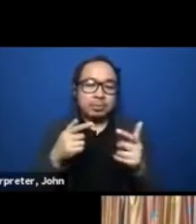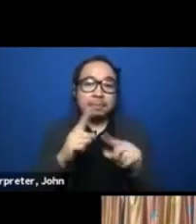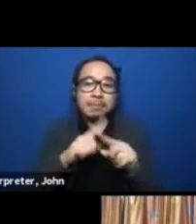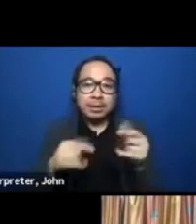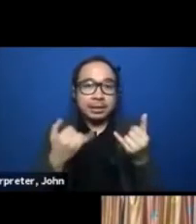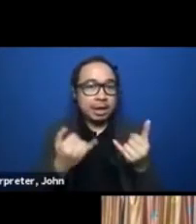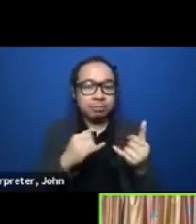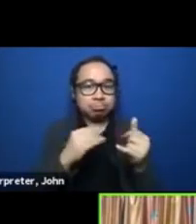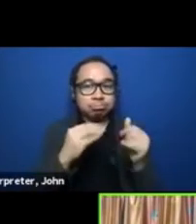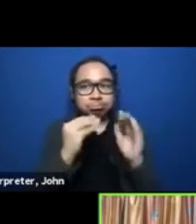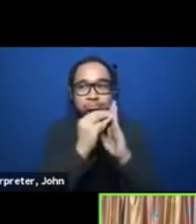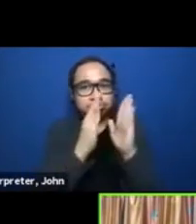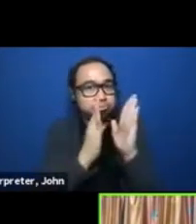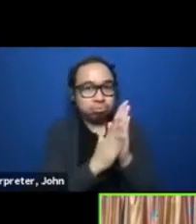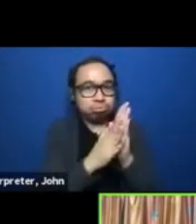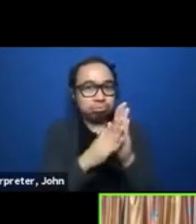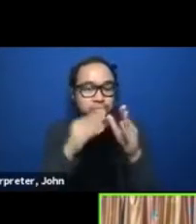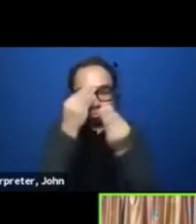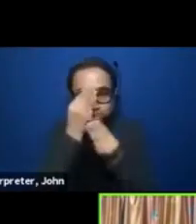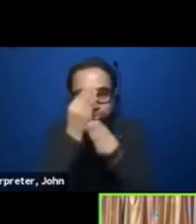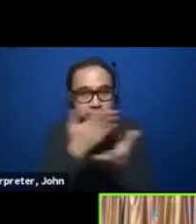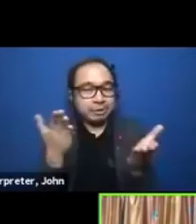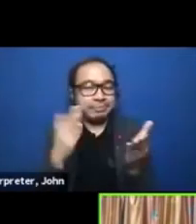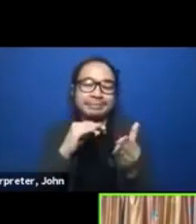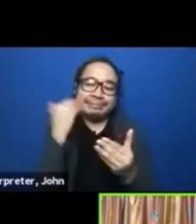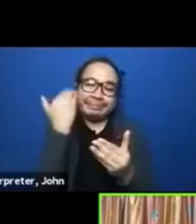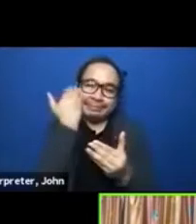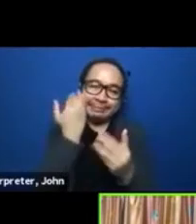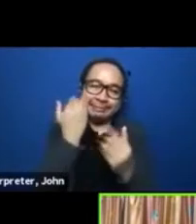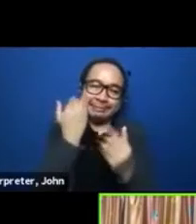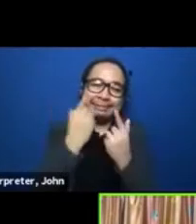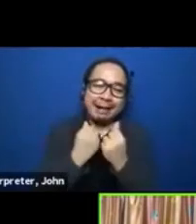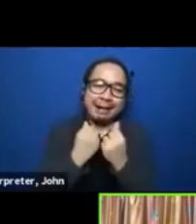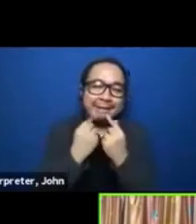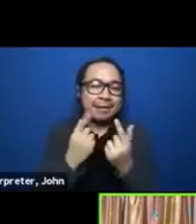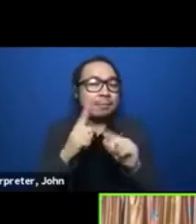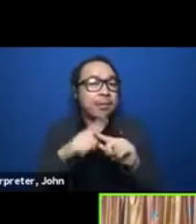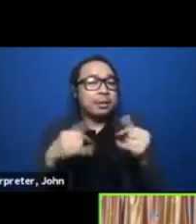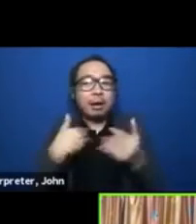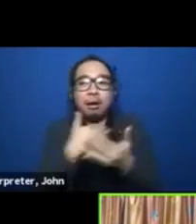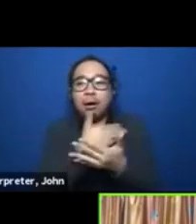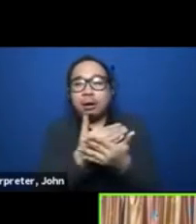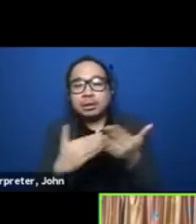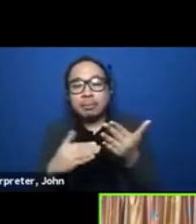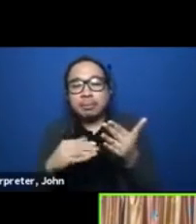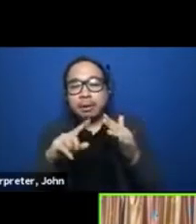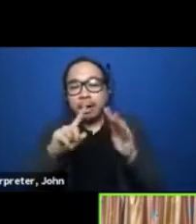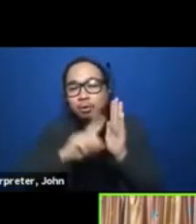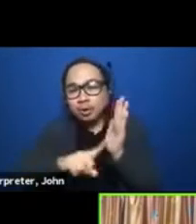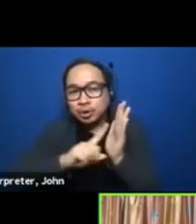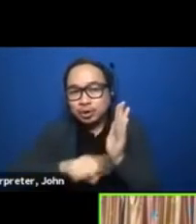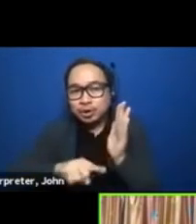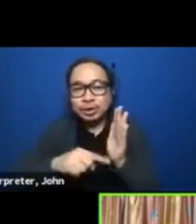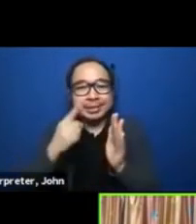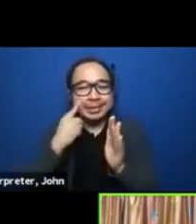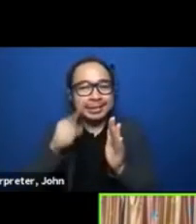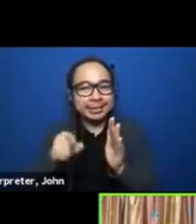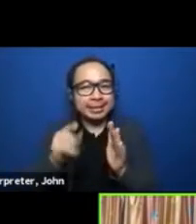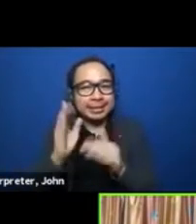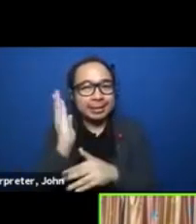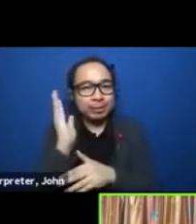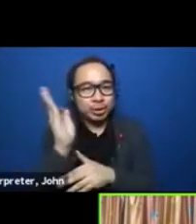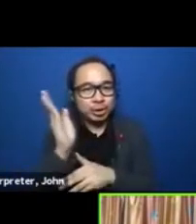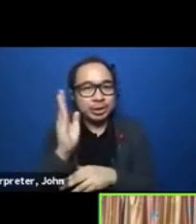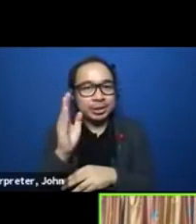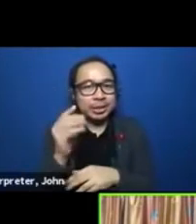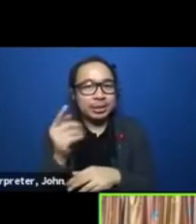and perhaps also very difficult to document. And even in some other studies, I think in study presentation of Ajay, he has spoken